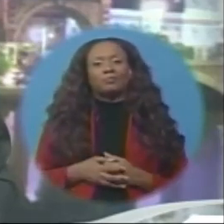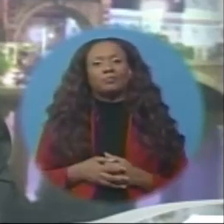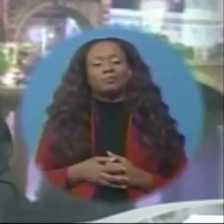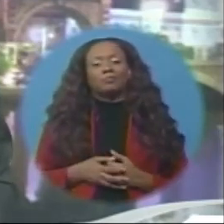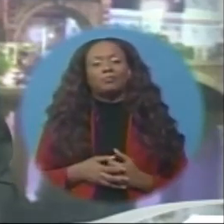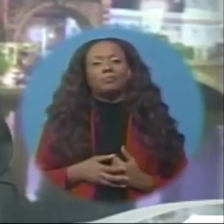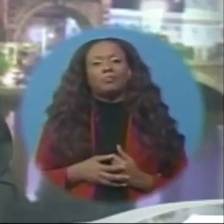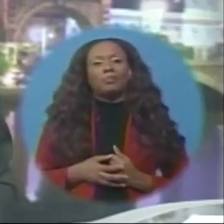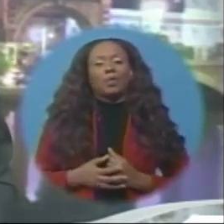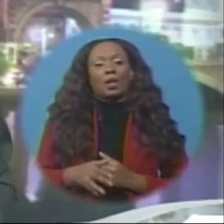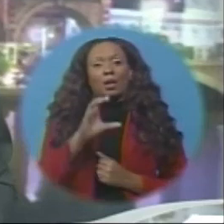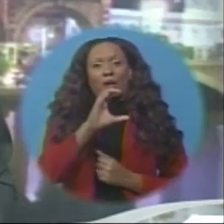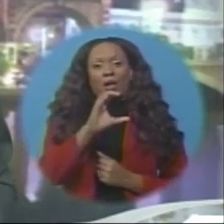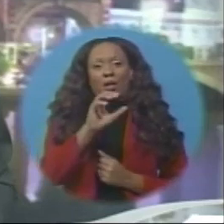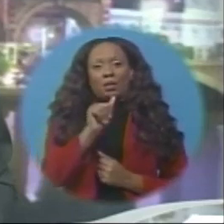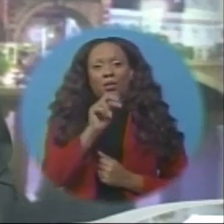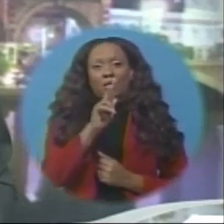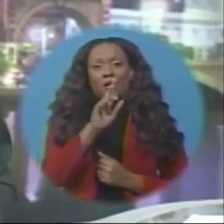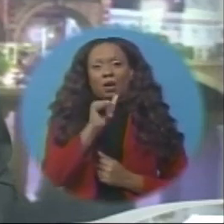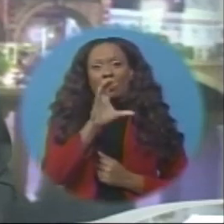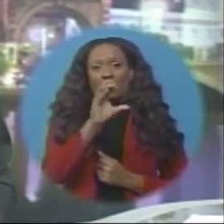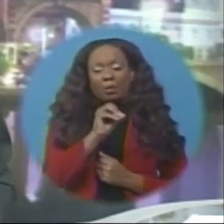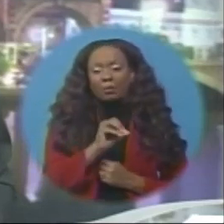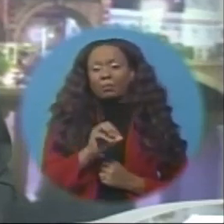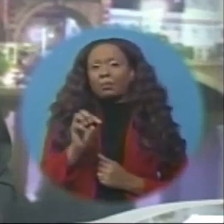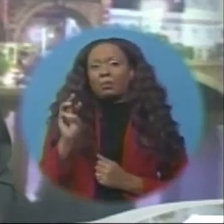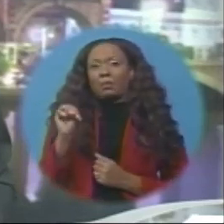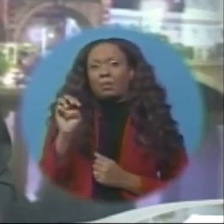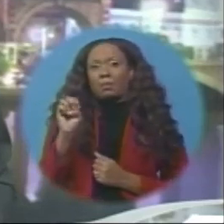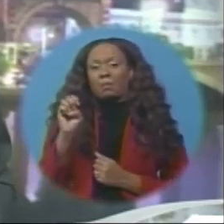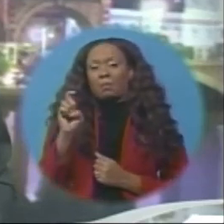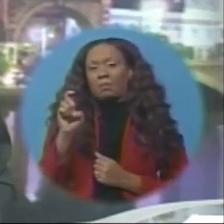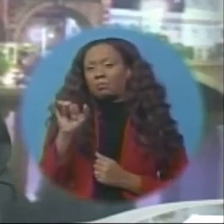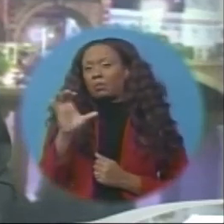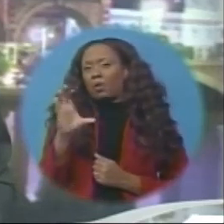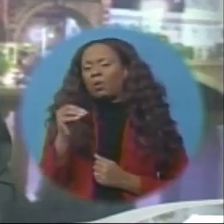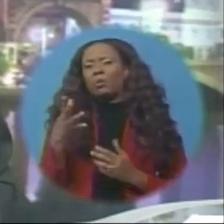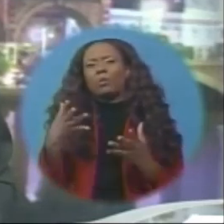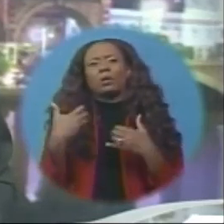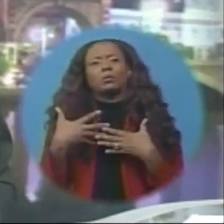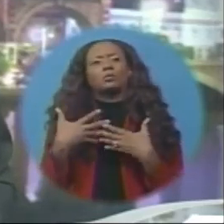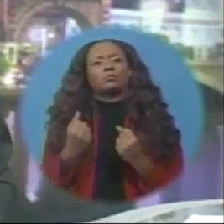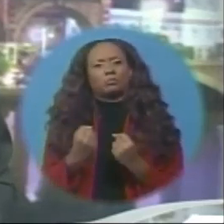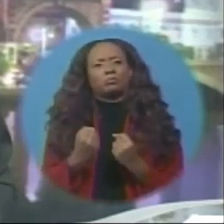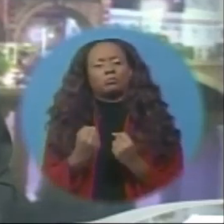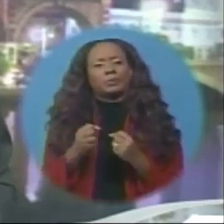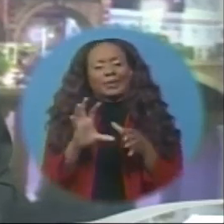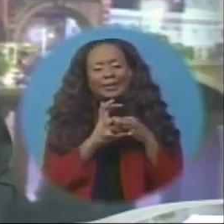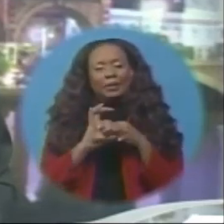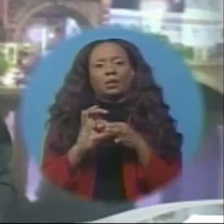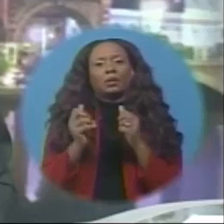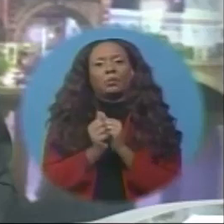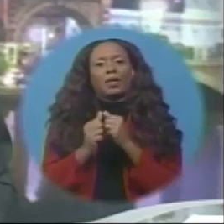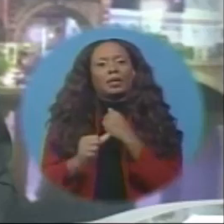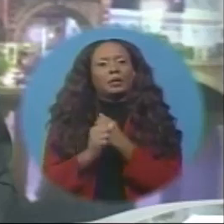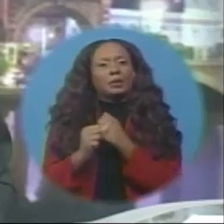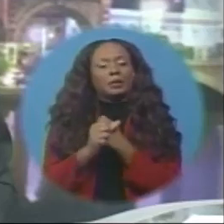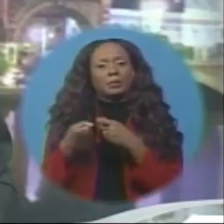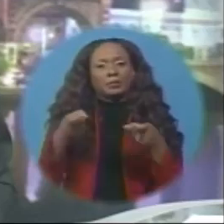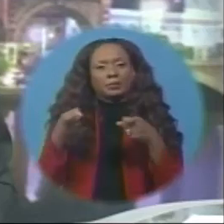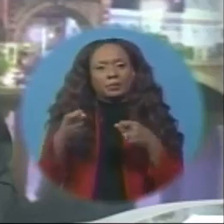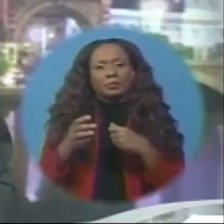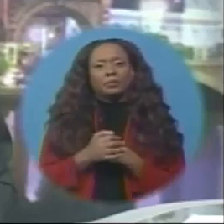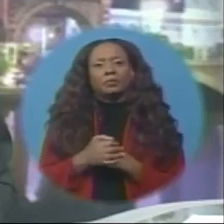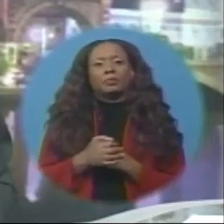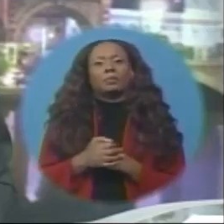Well, CARICOM and Mexico have agreed to strengthen cooperation in disaster risk management. The agreement forms part of a joint declaration